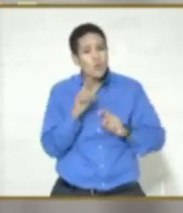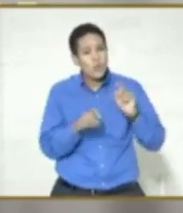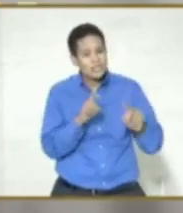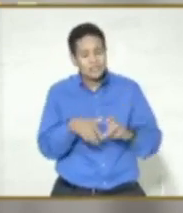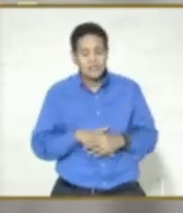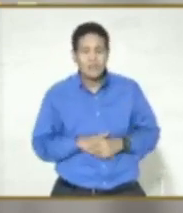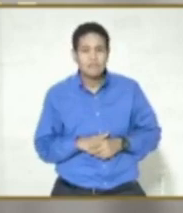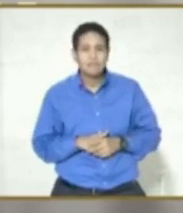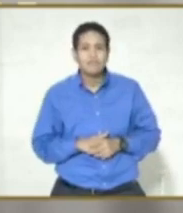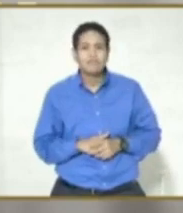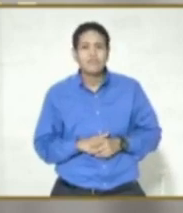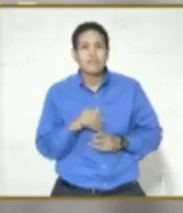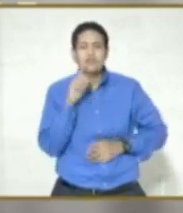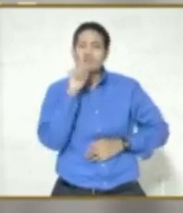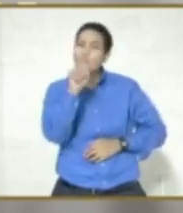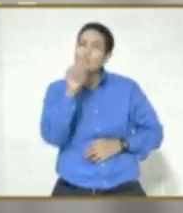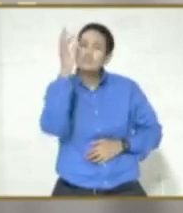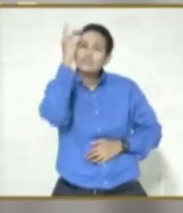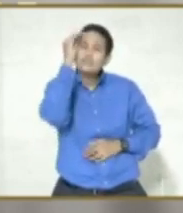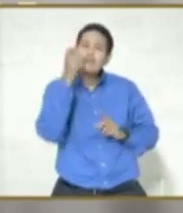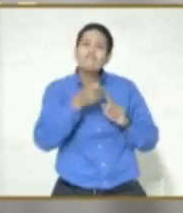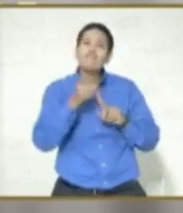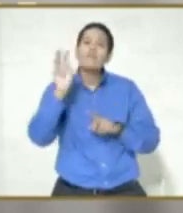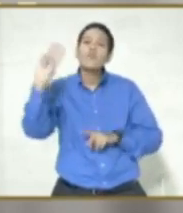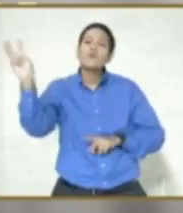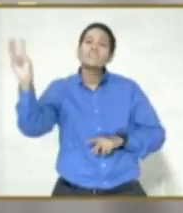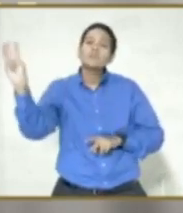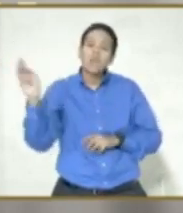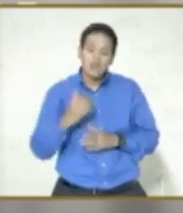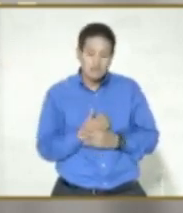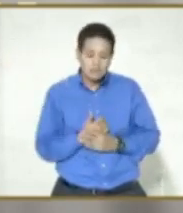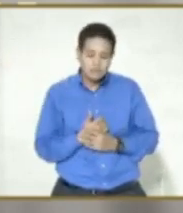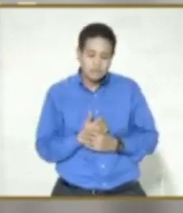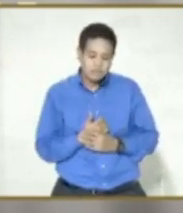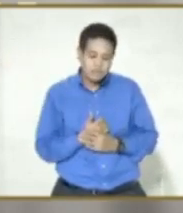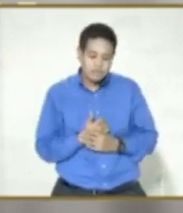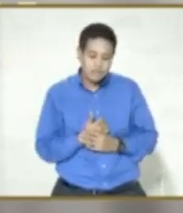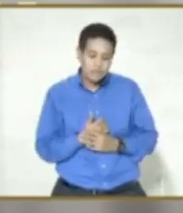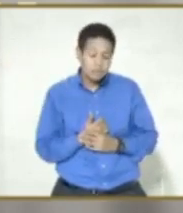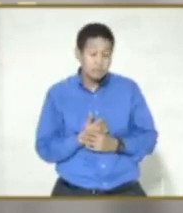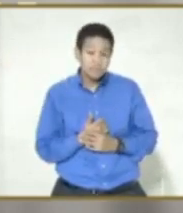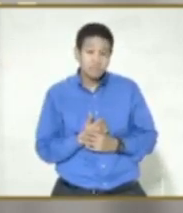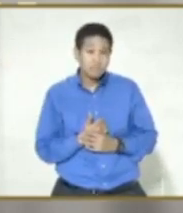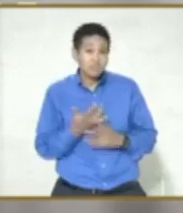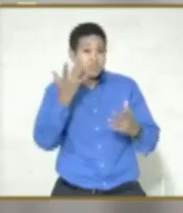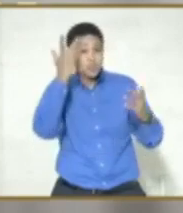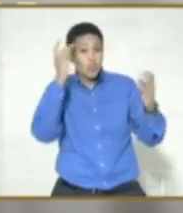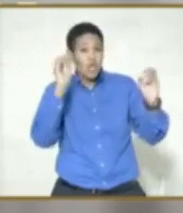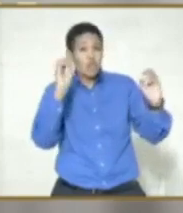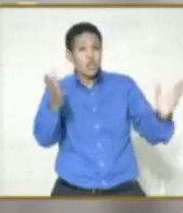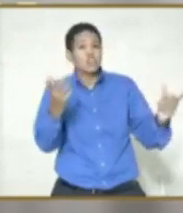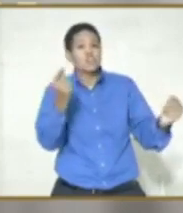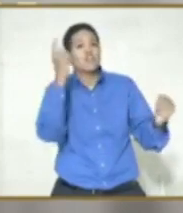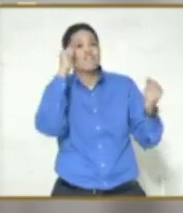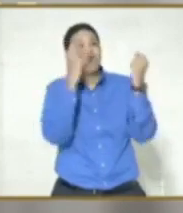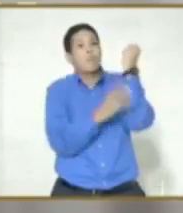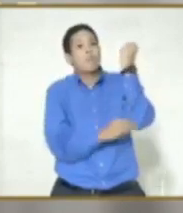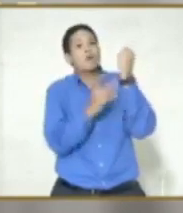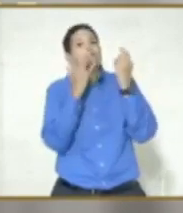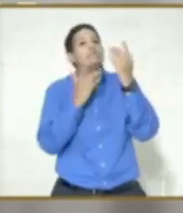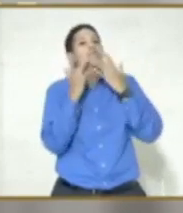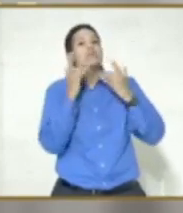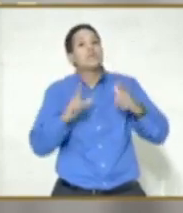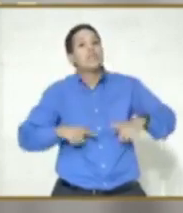is a question of concern coming from Westmoreland, and it asks, why is nothing being done for the poor and homeless in